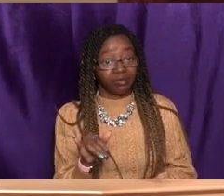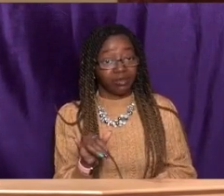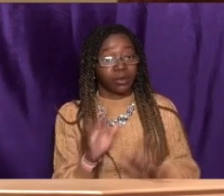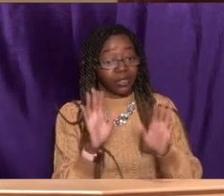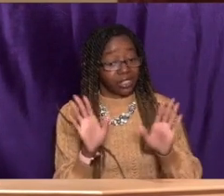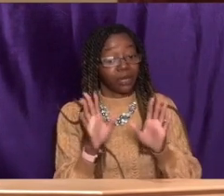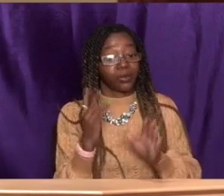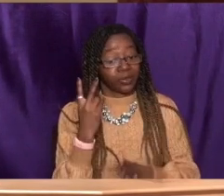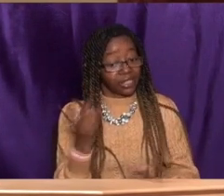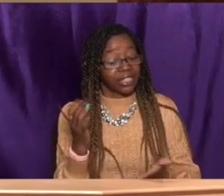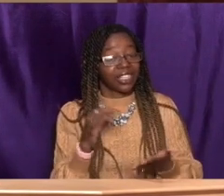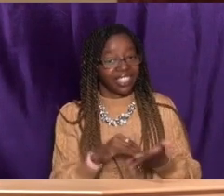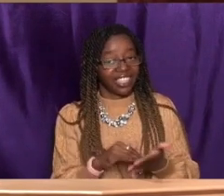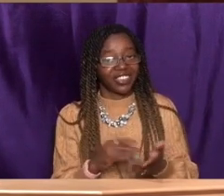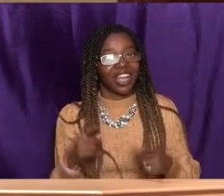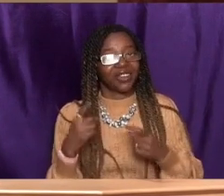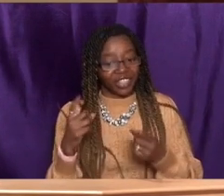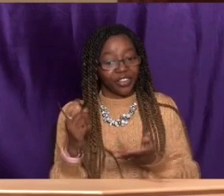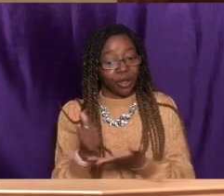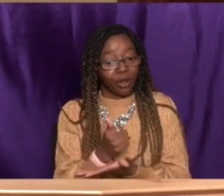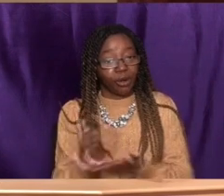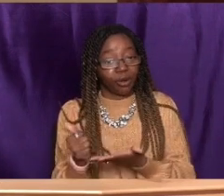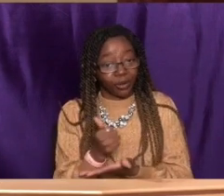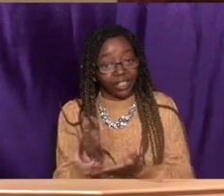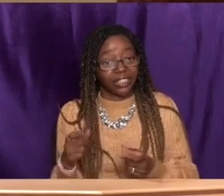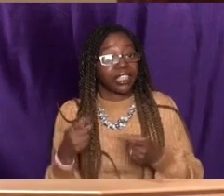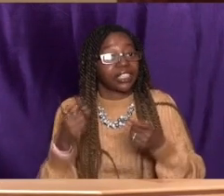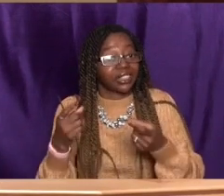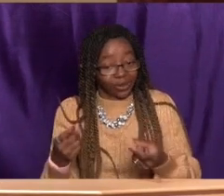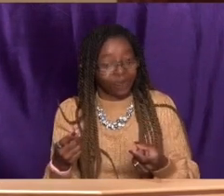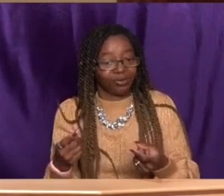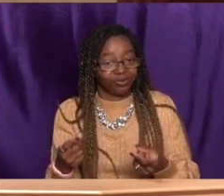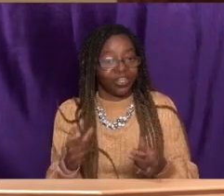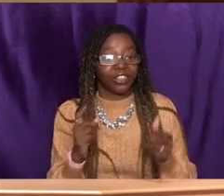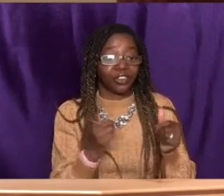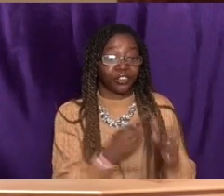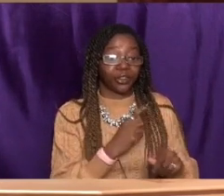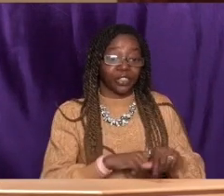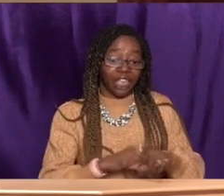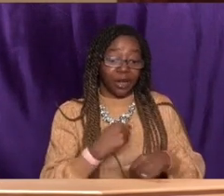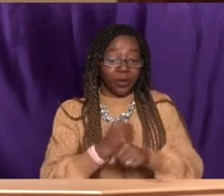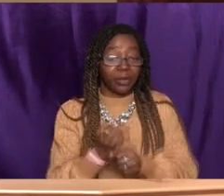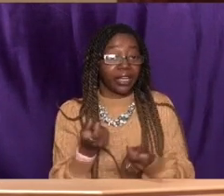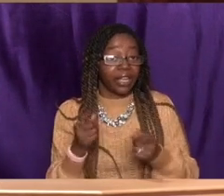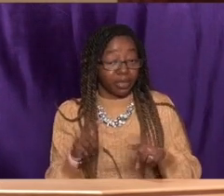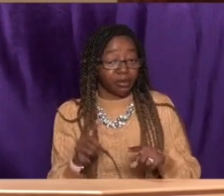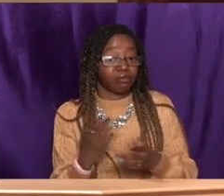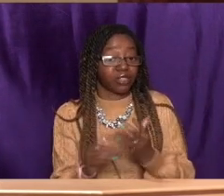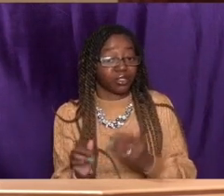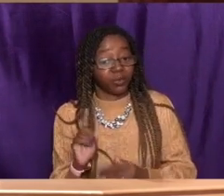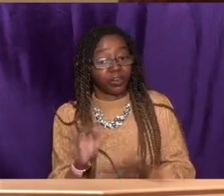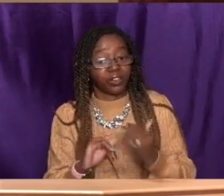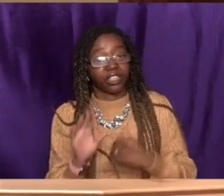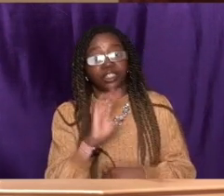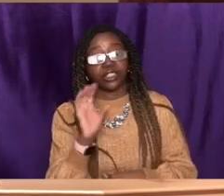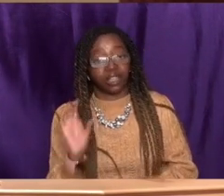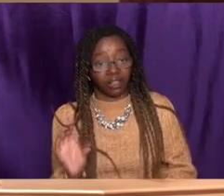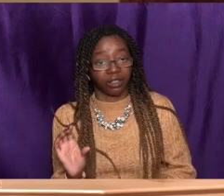when you see it again, I'm going to give y'all credit the first time we do it. Because, you know, I was somewhere in